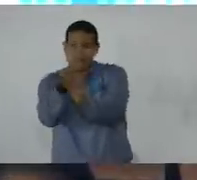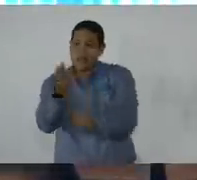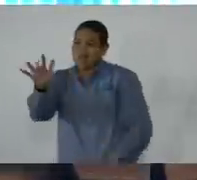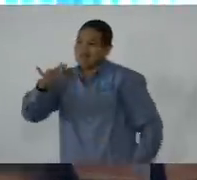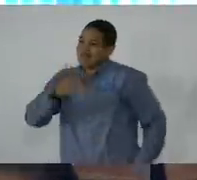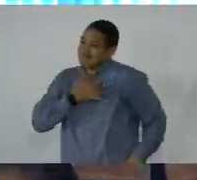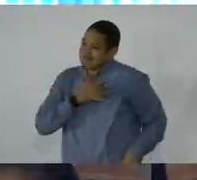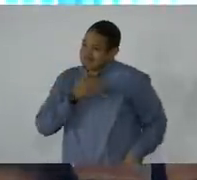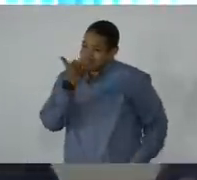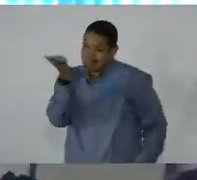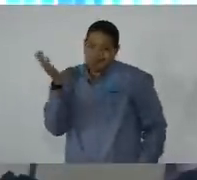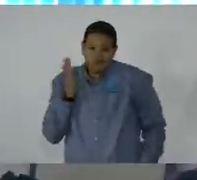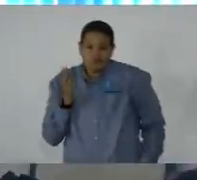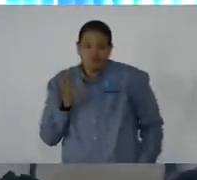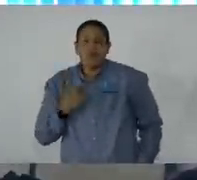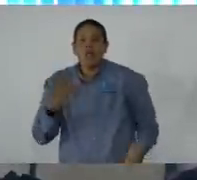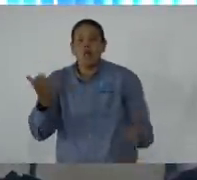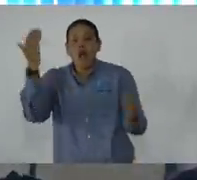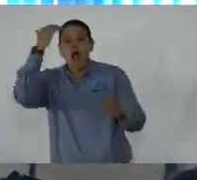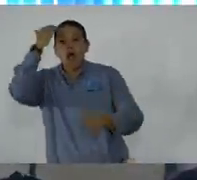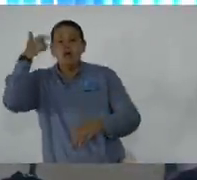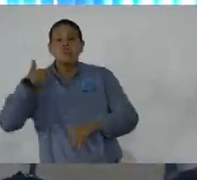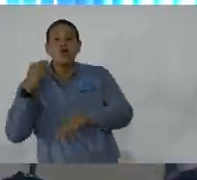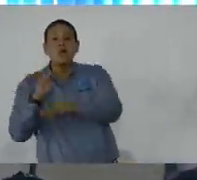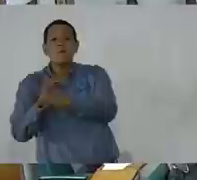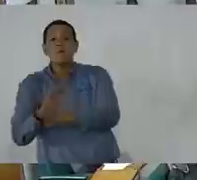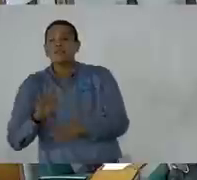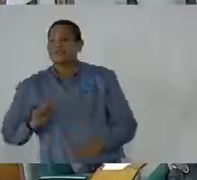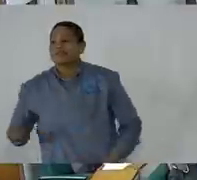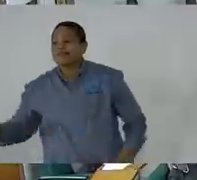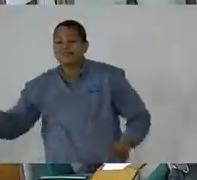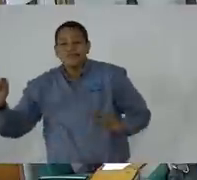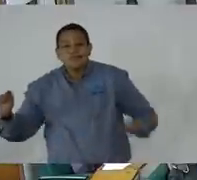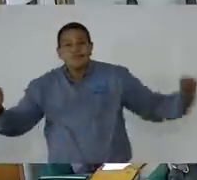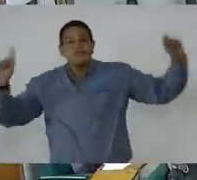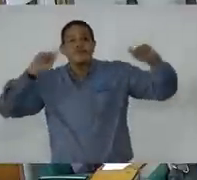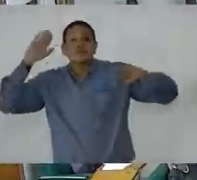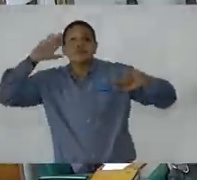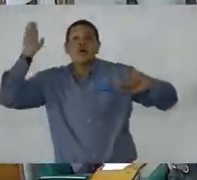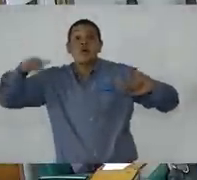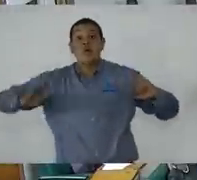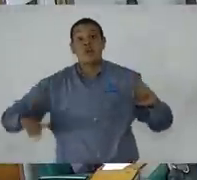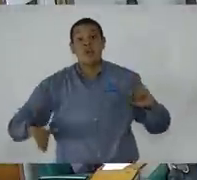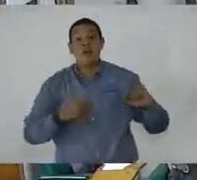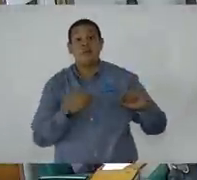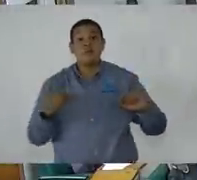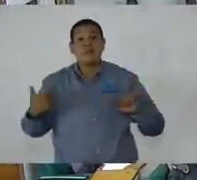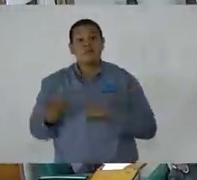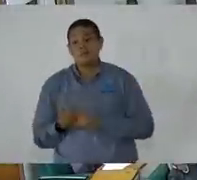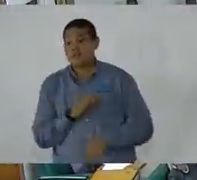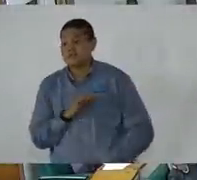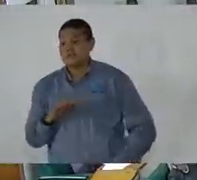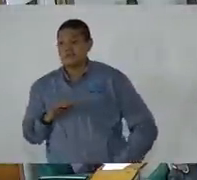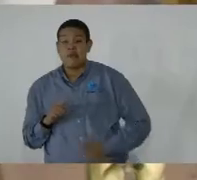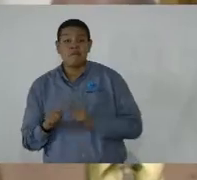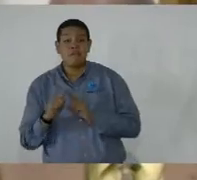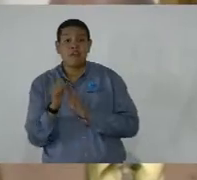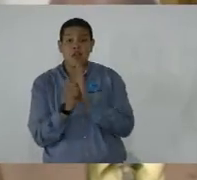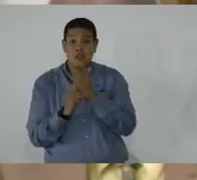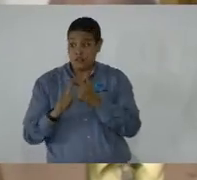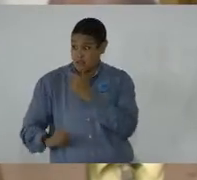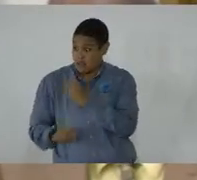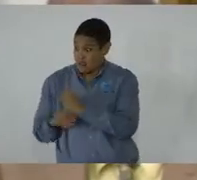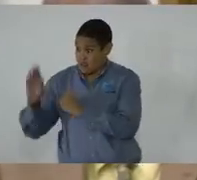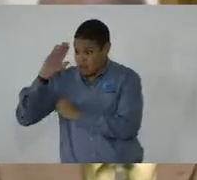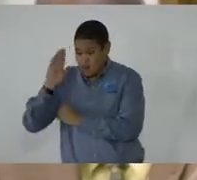you. I want to acknowledge my colleague ministers, all parliamentarians, their staff and agencies, and all